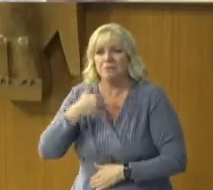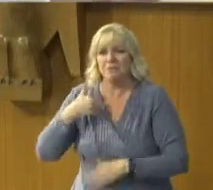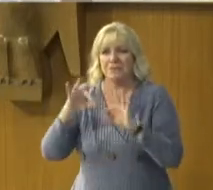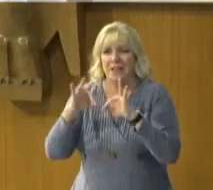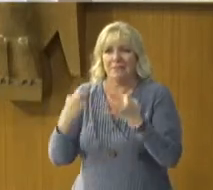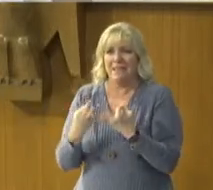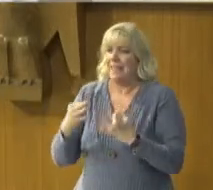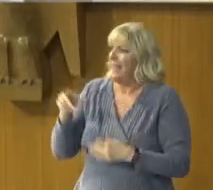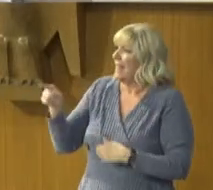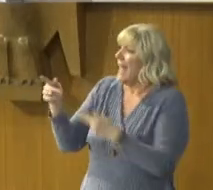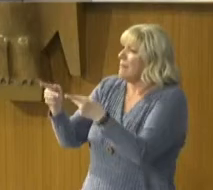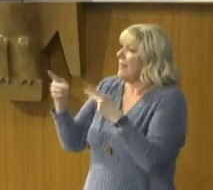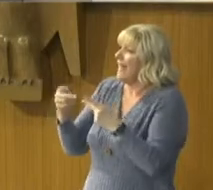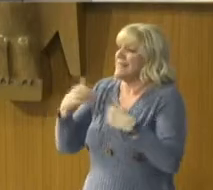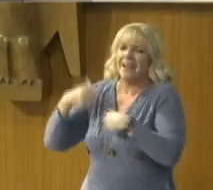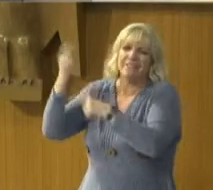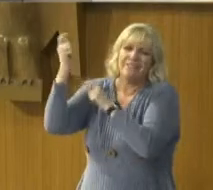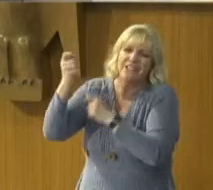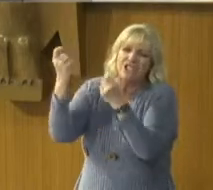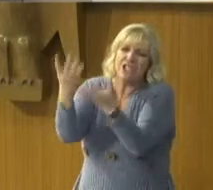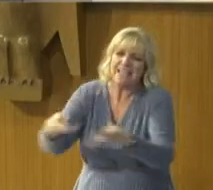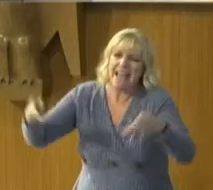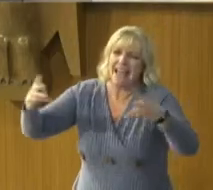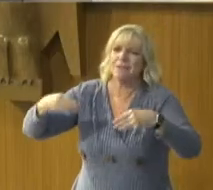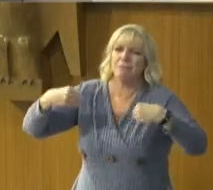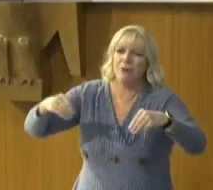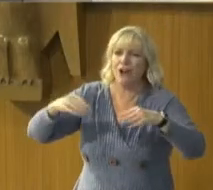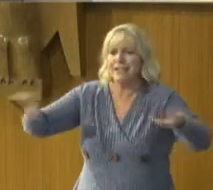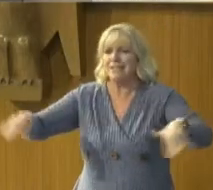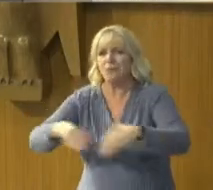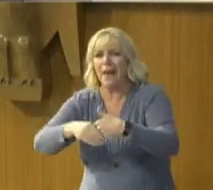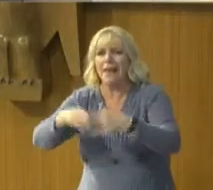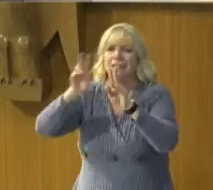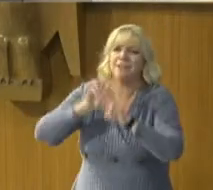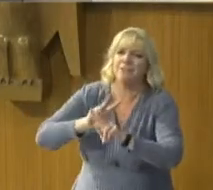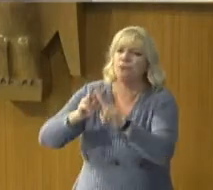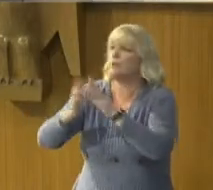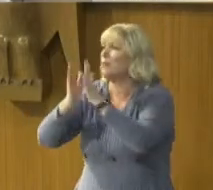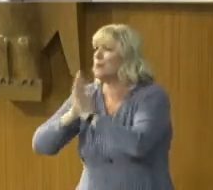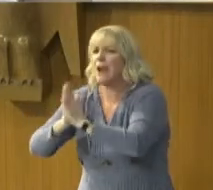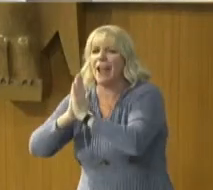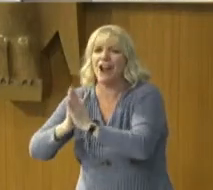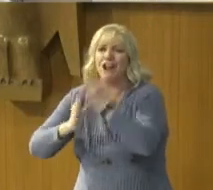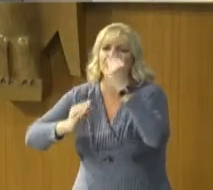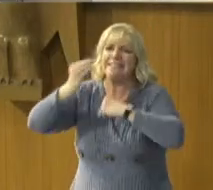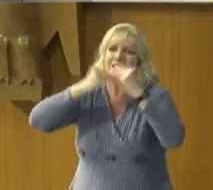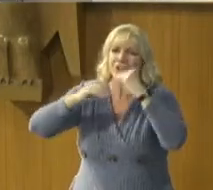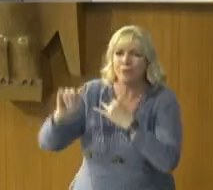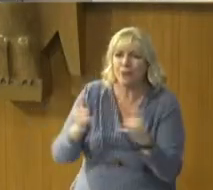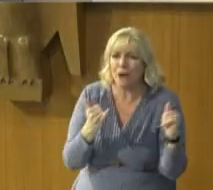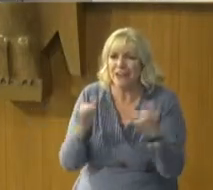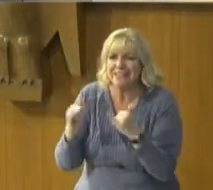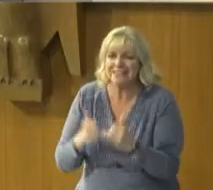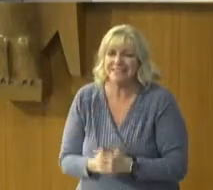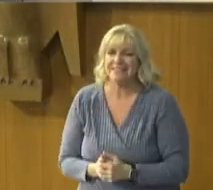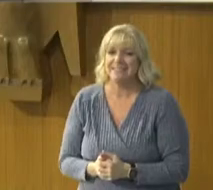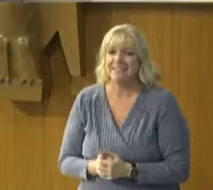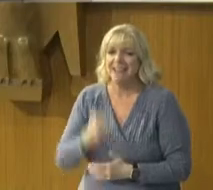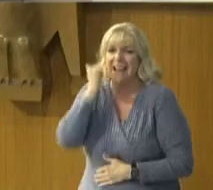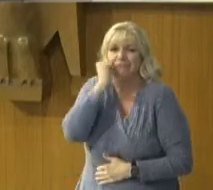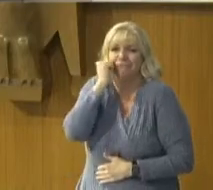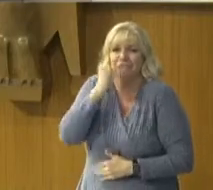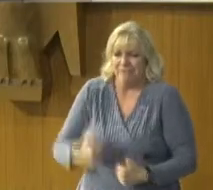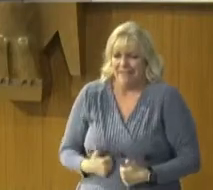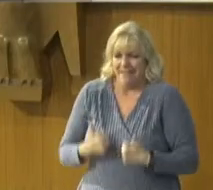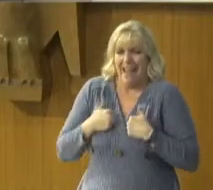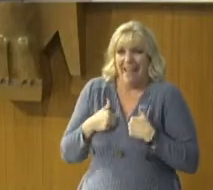Galilee was fishing nets and markets and weddings and funerals, prayers and dinner parties. That's where the